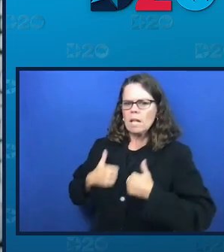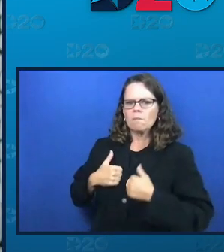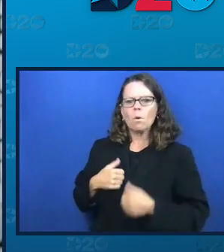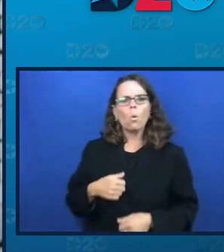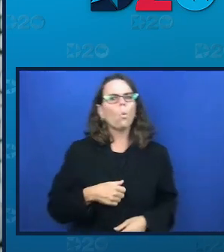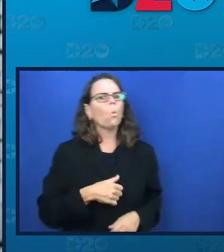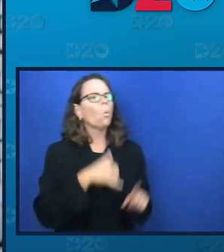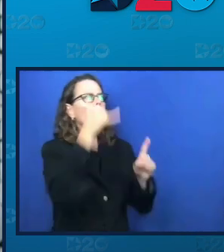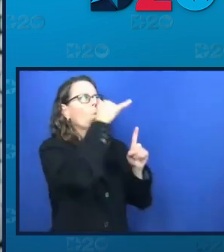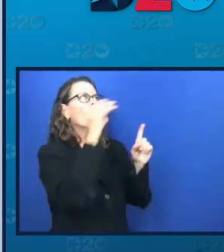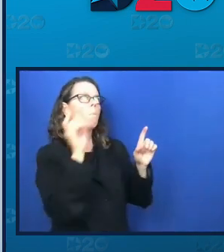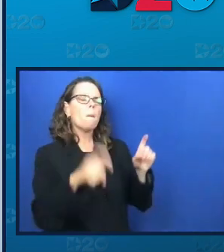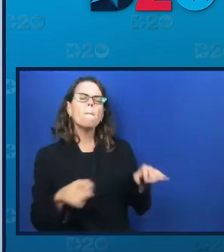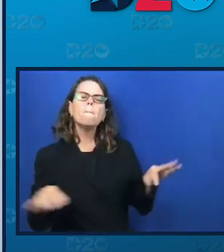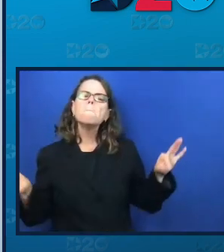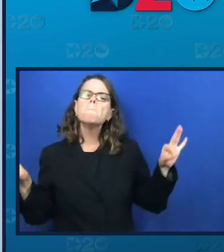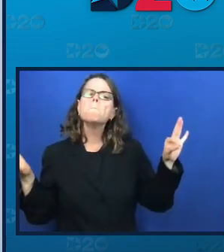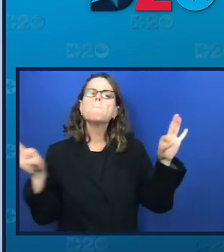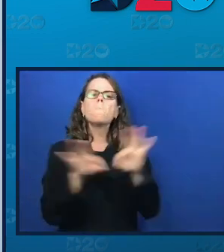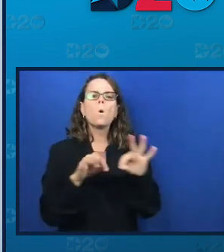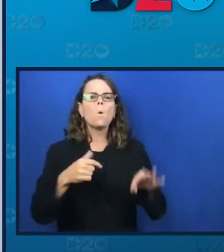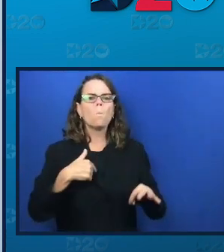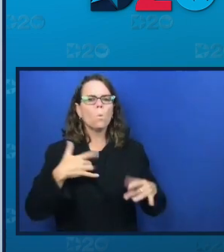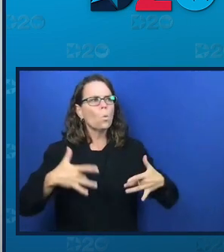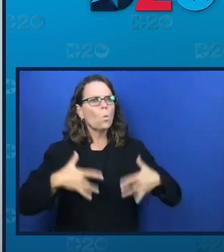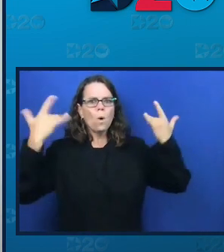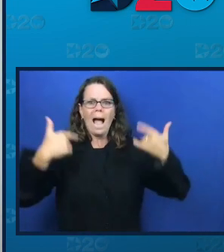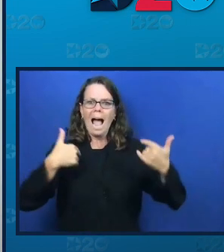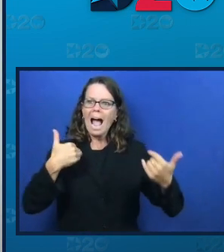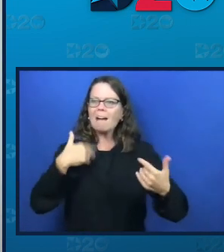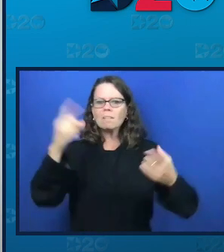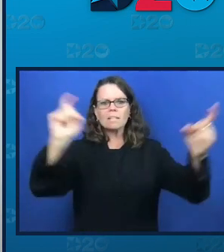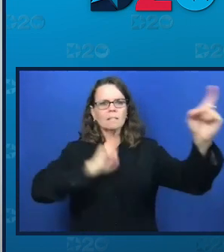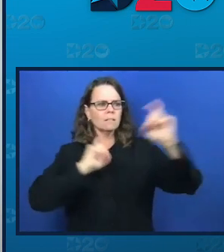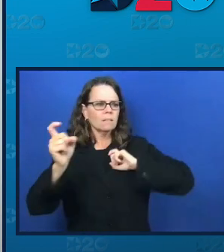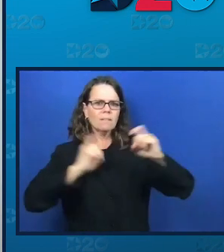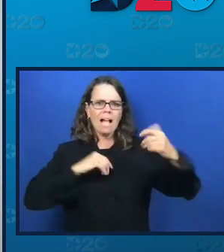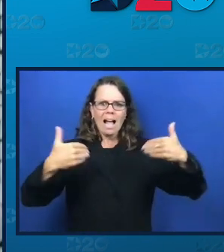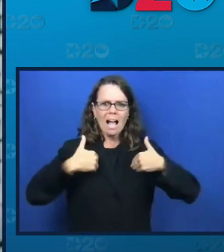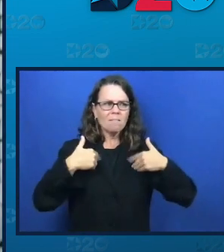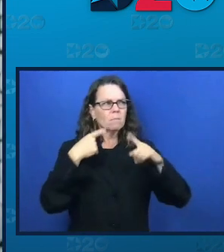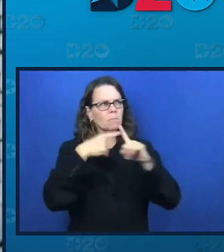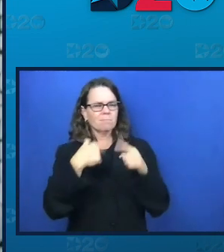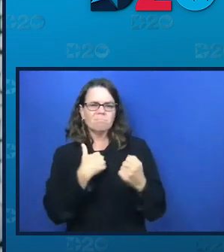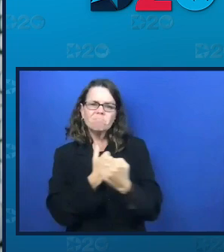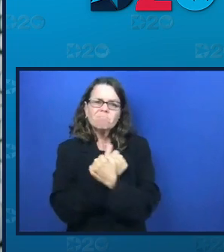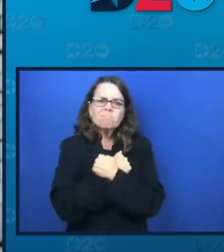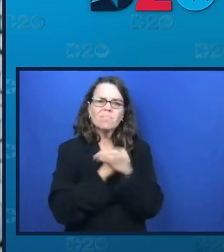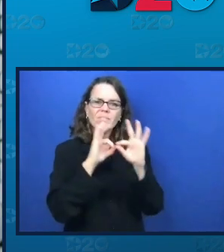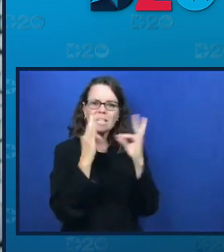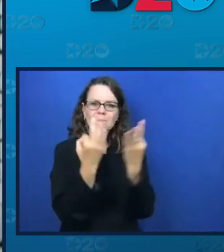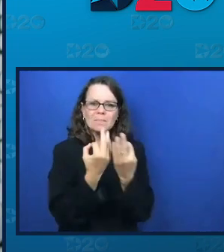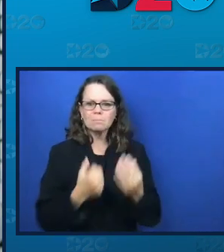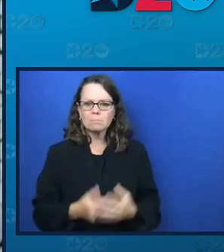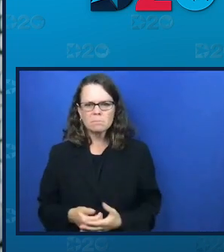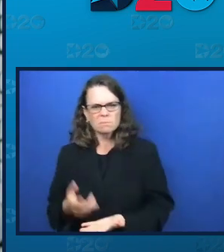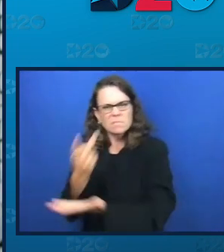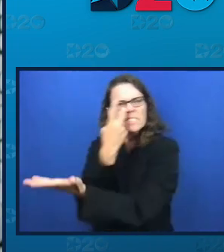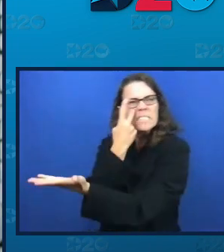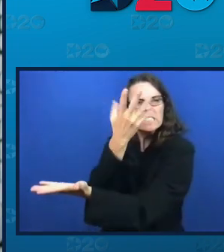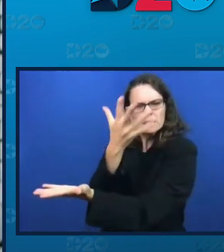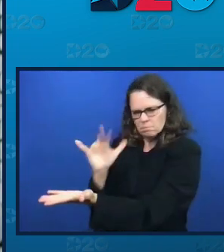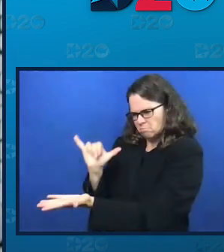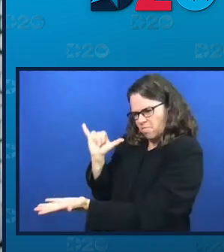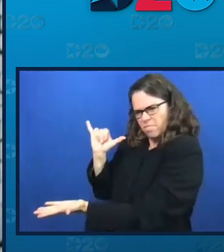have, mm-hmm. and that I love my family. And with that said, everyone, we really thank you, one,